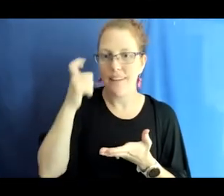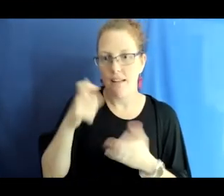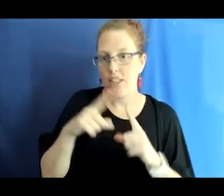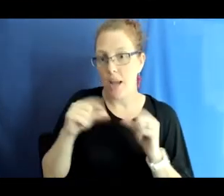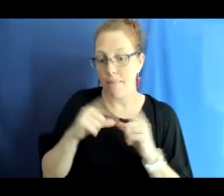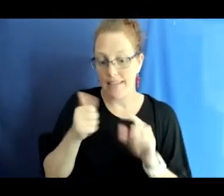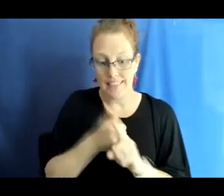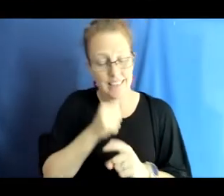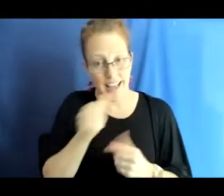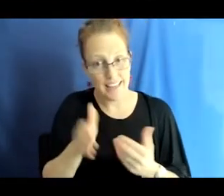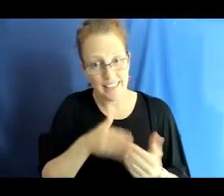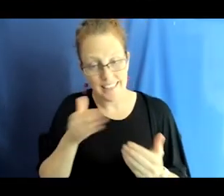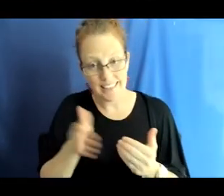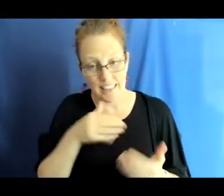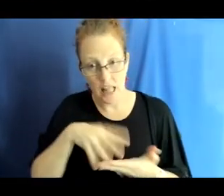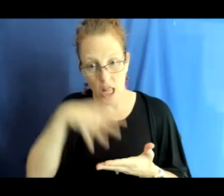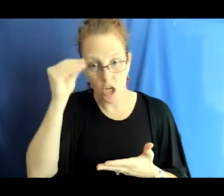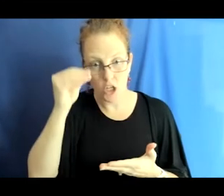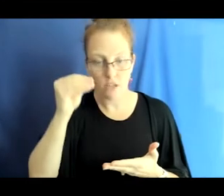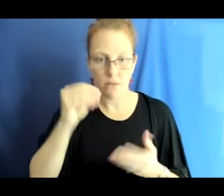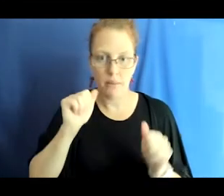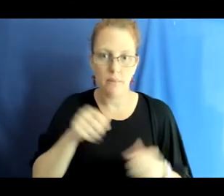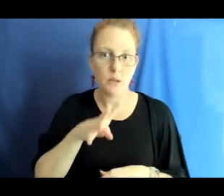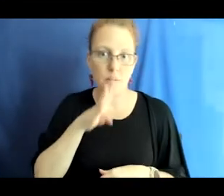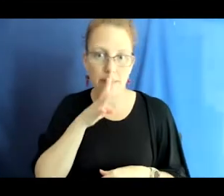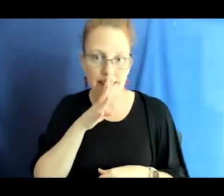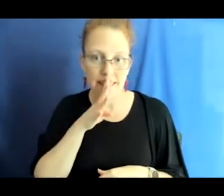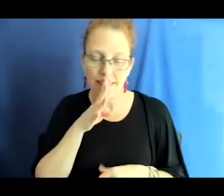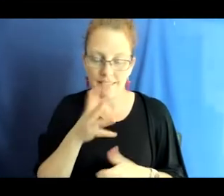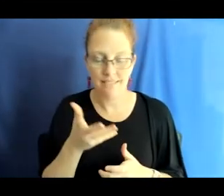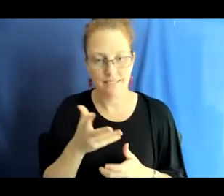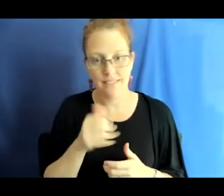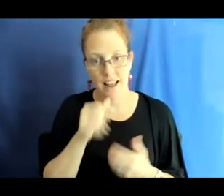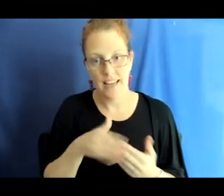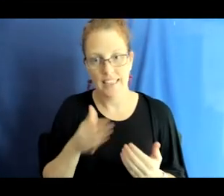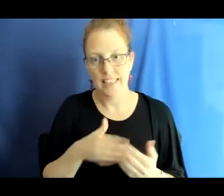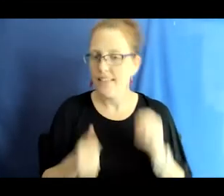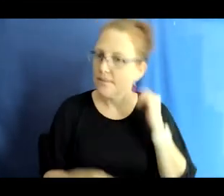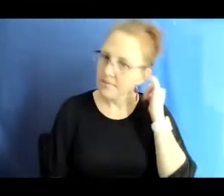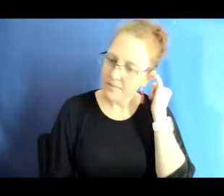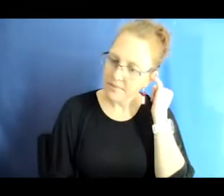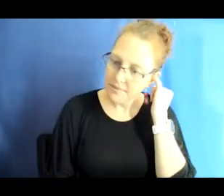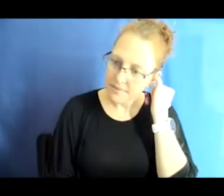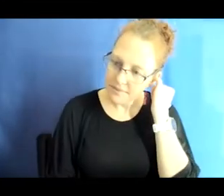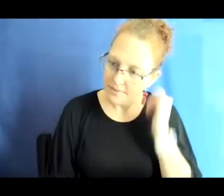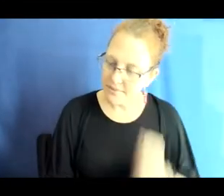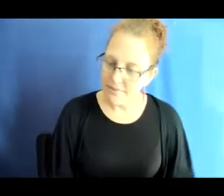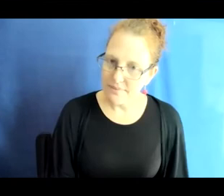to learn and to speak so that you're understood. Well, you know,